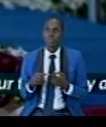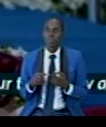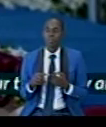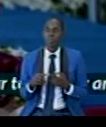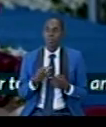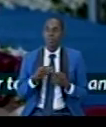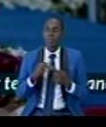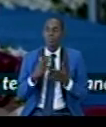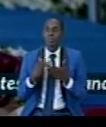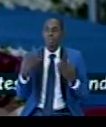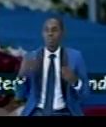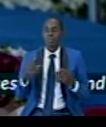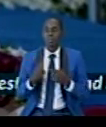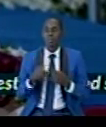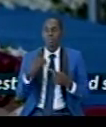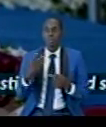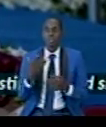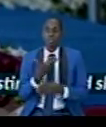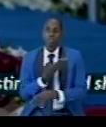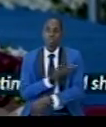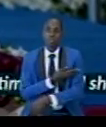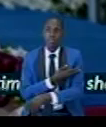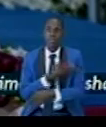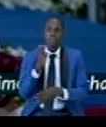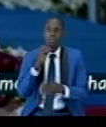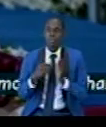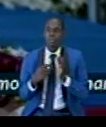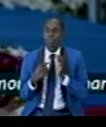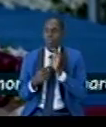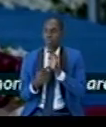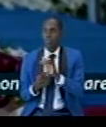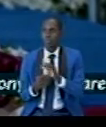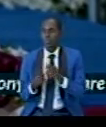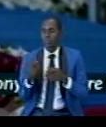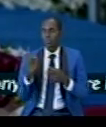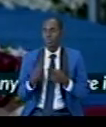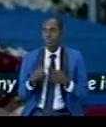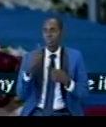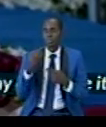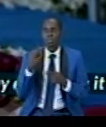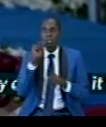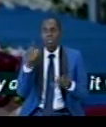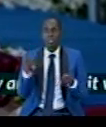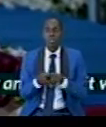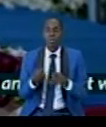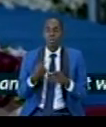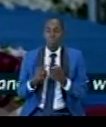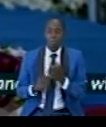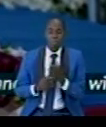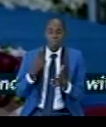wa mo lo Olorun ba mi yanju re ni kete ti mo gba ti Olorun bo kan mi pade